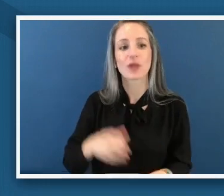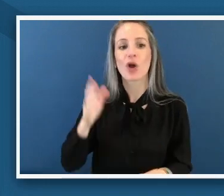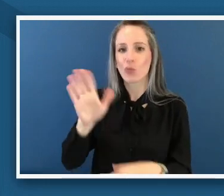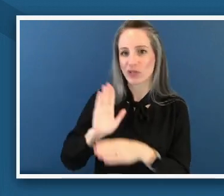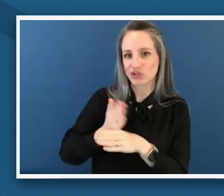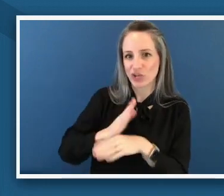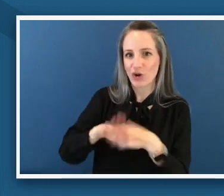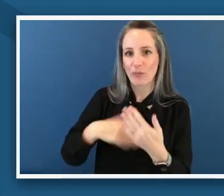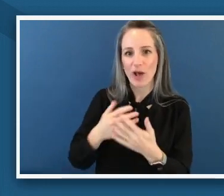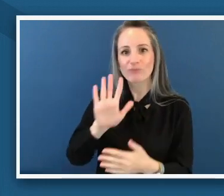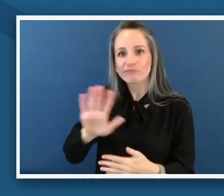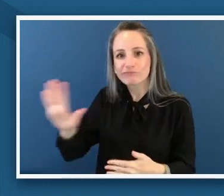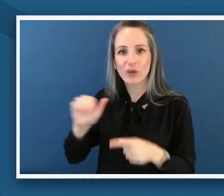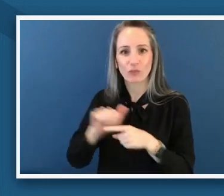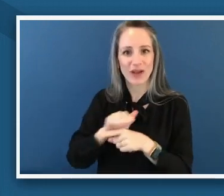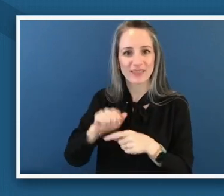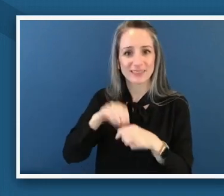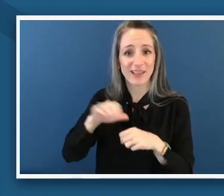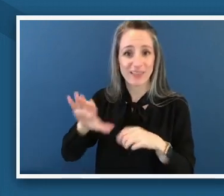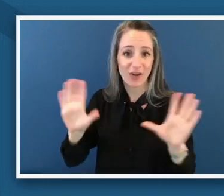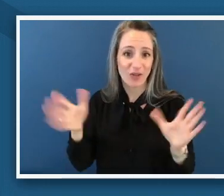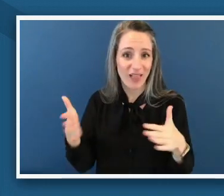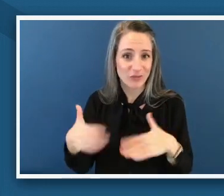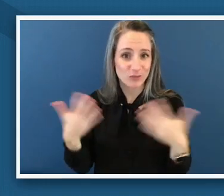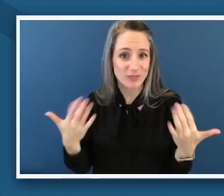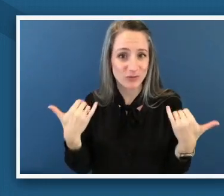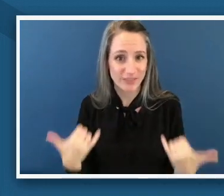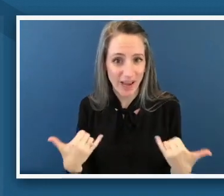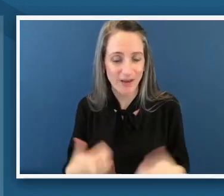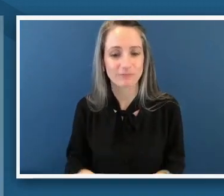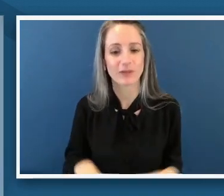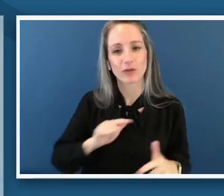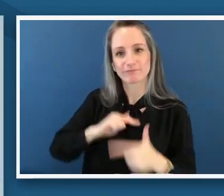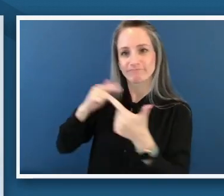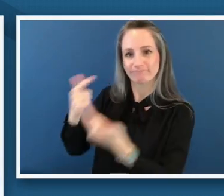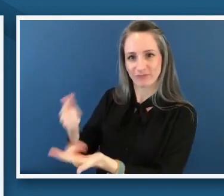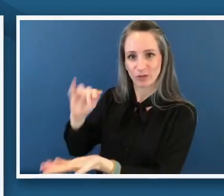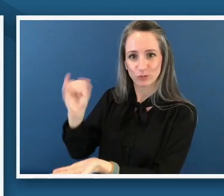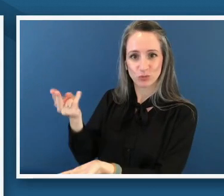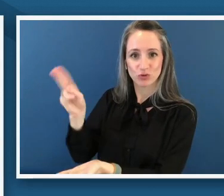all so much for being here, and I'm going to turn it over to John.